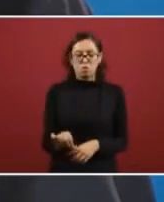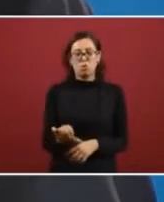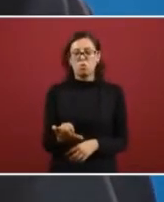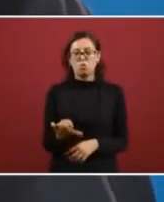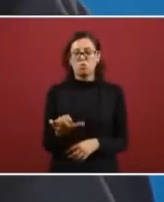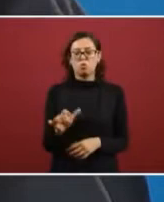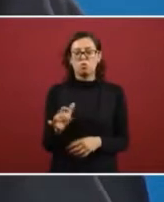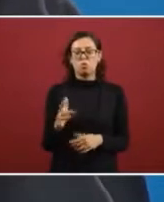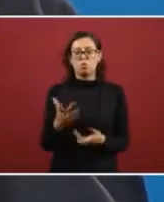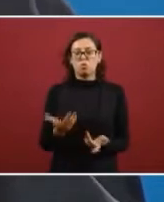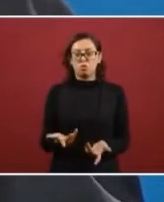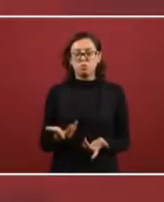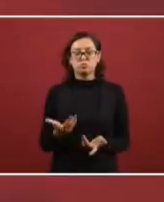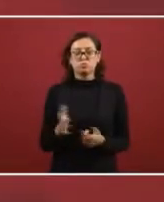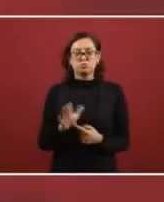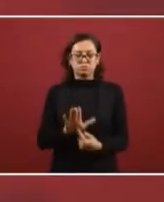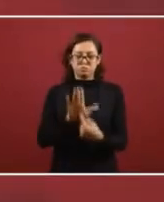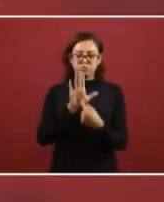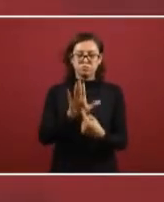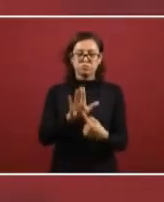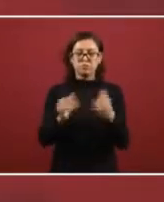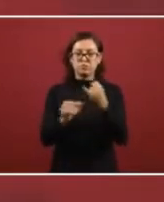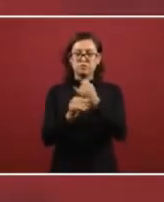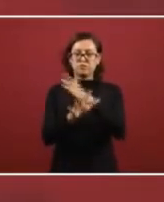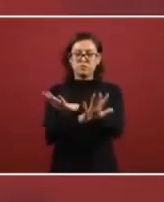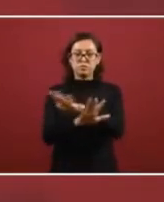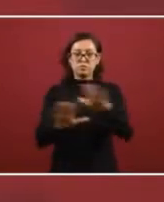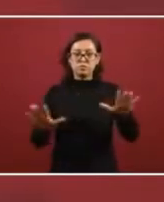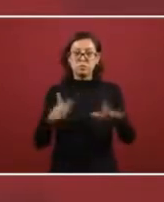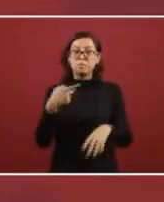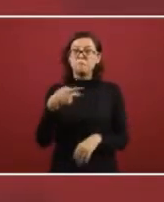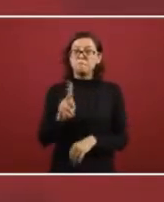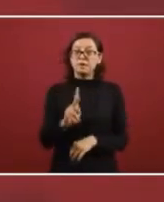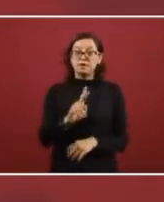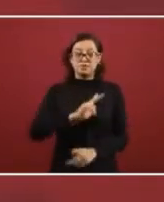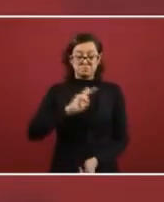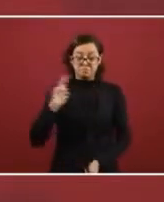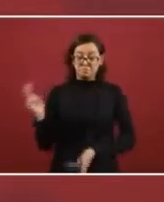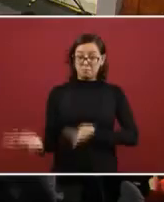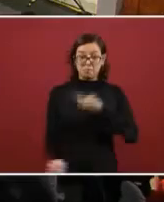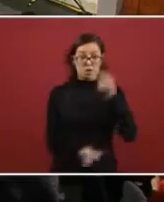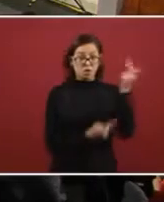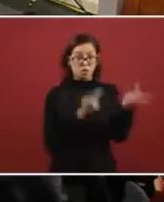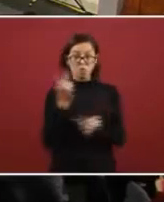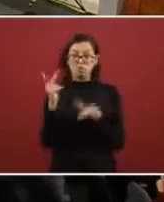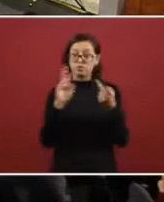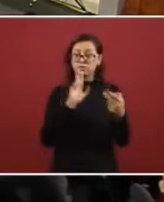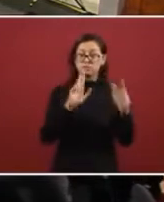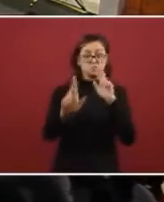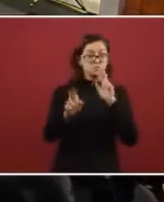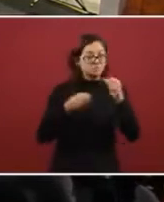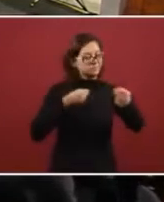We are not going to have the